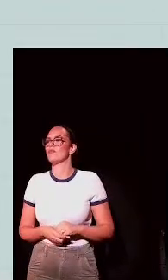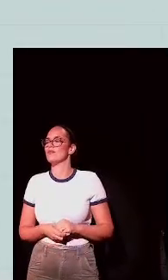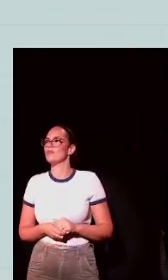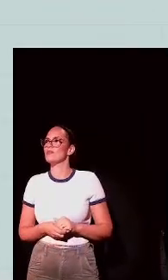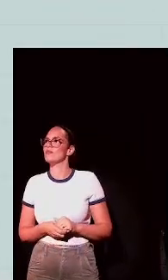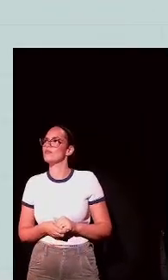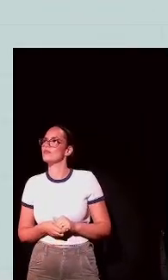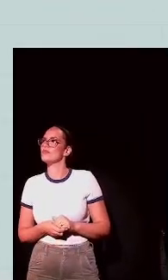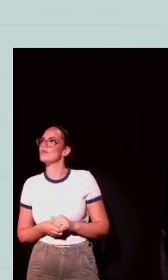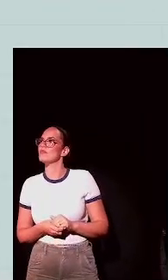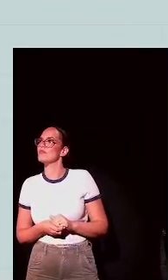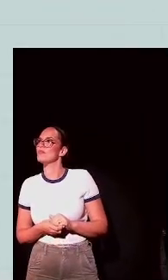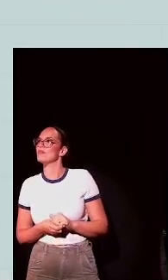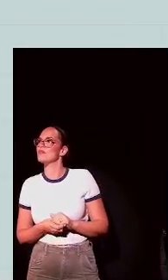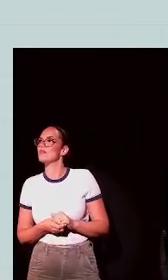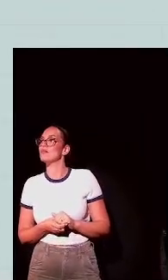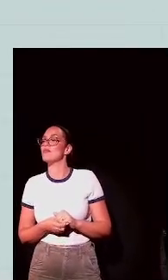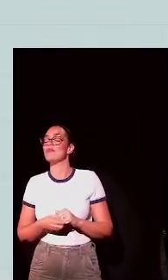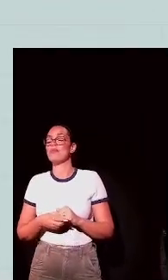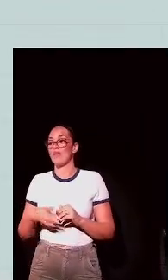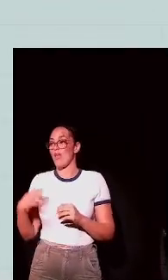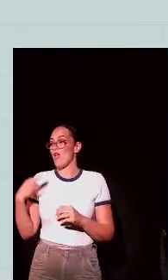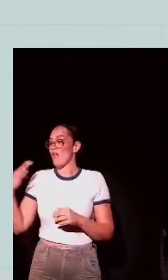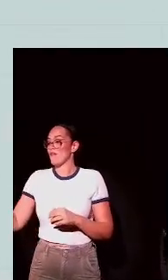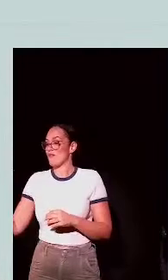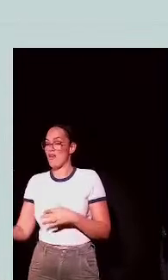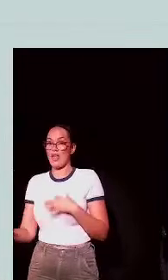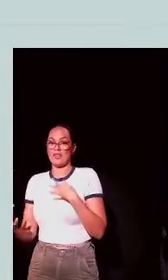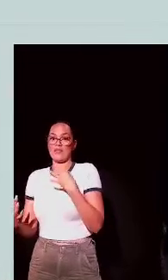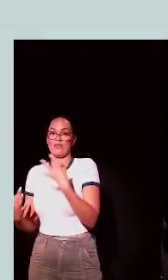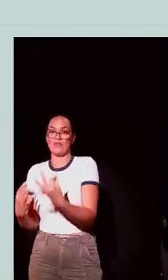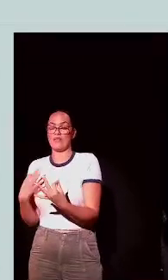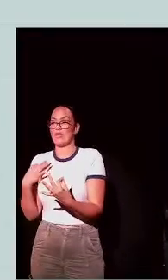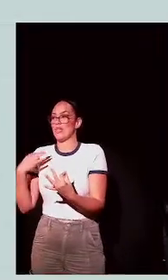Another invite piled up